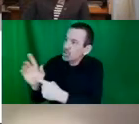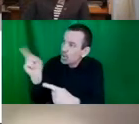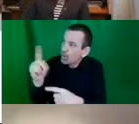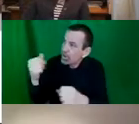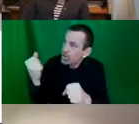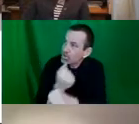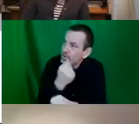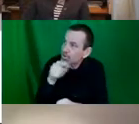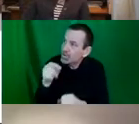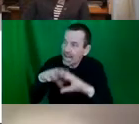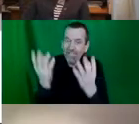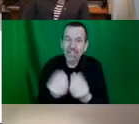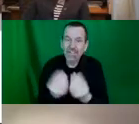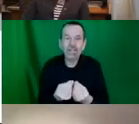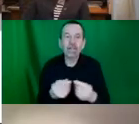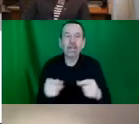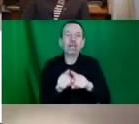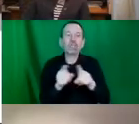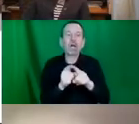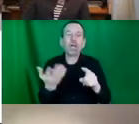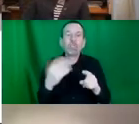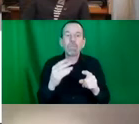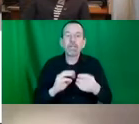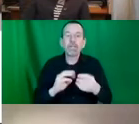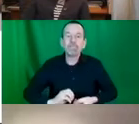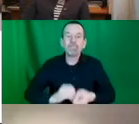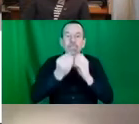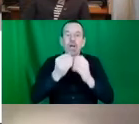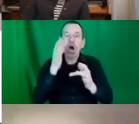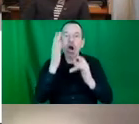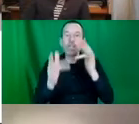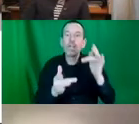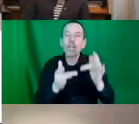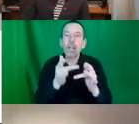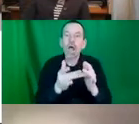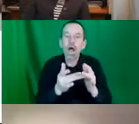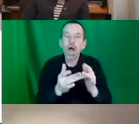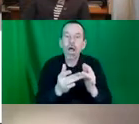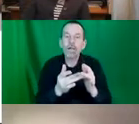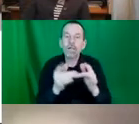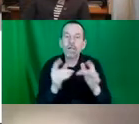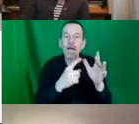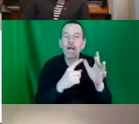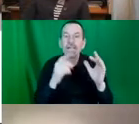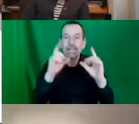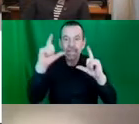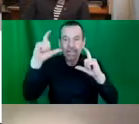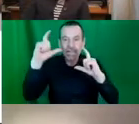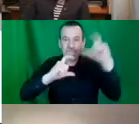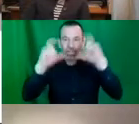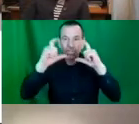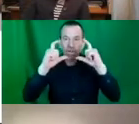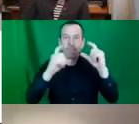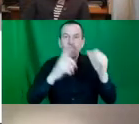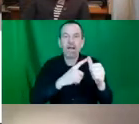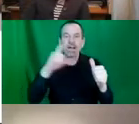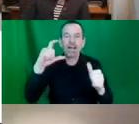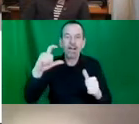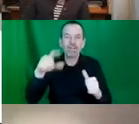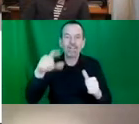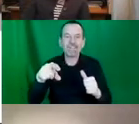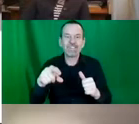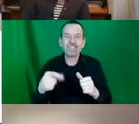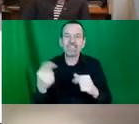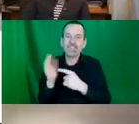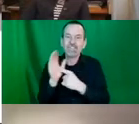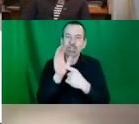I increased my online content by creating a specific Instagram account at the start of my placement, after discussing the copyright policies of both the BL